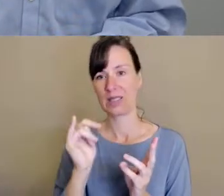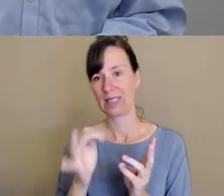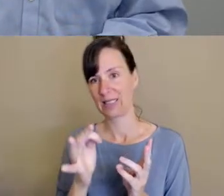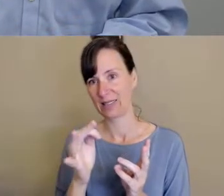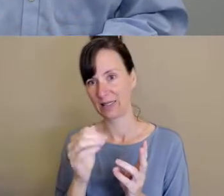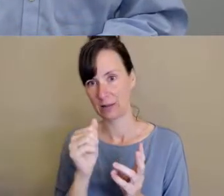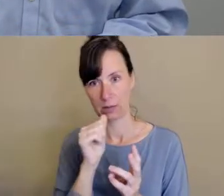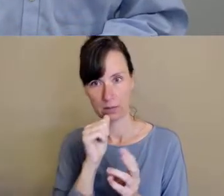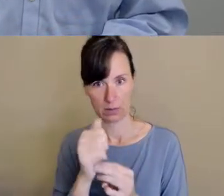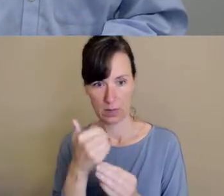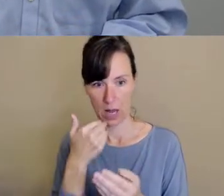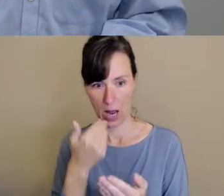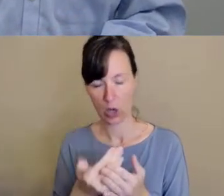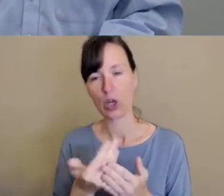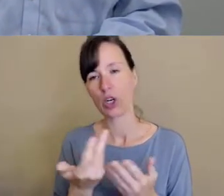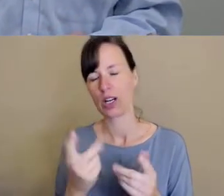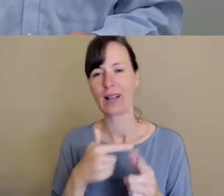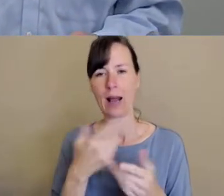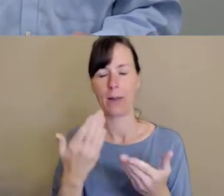extend these dates.